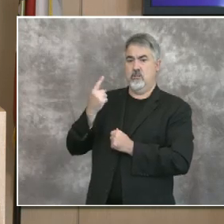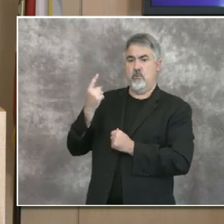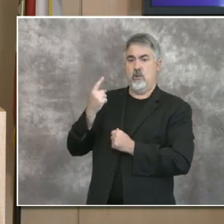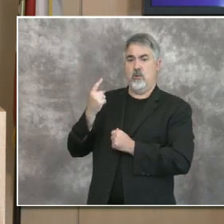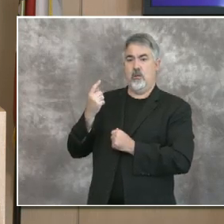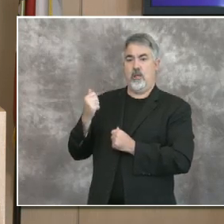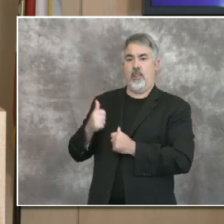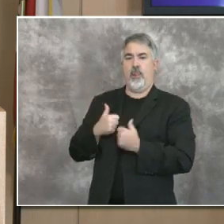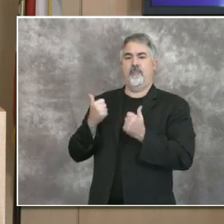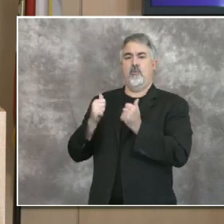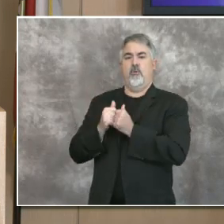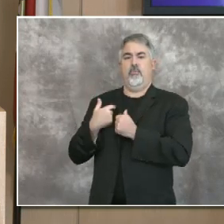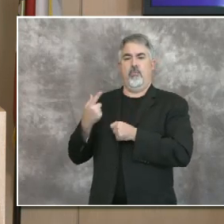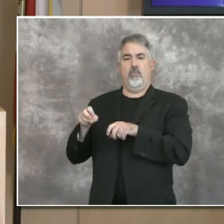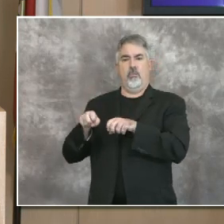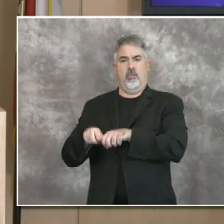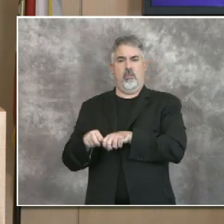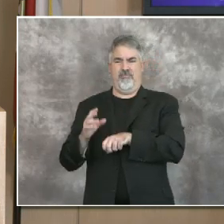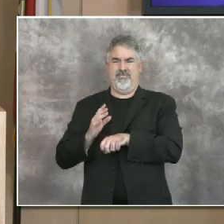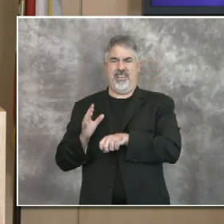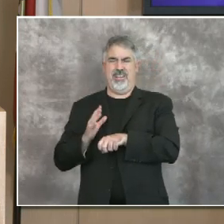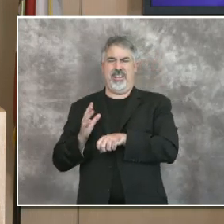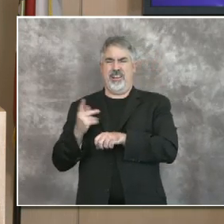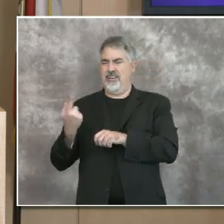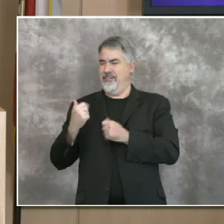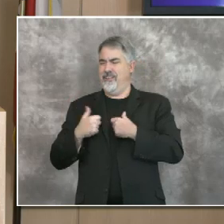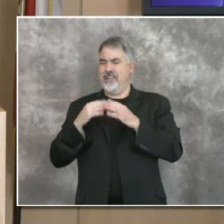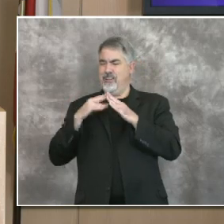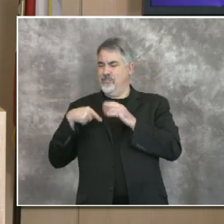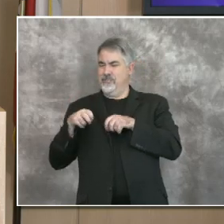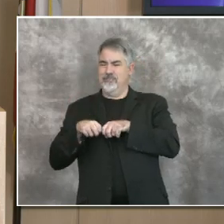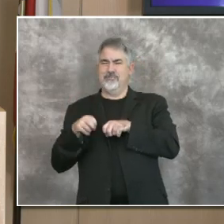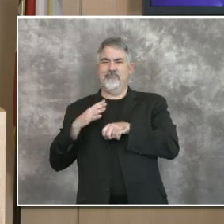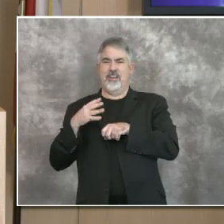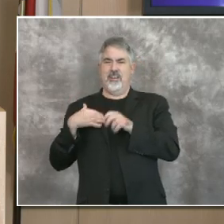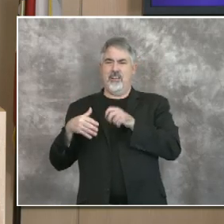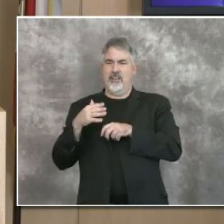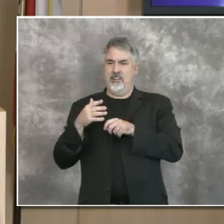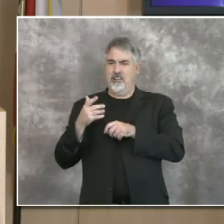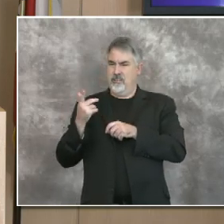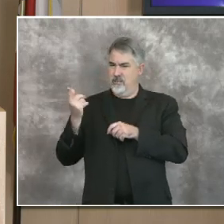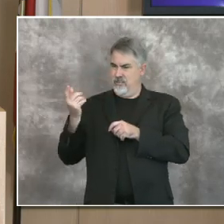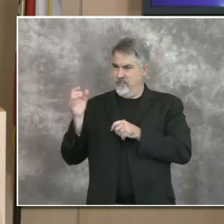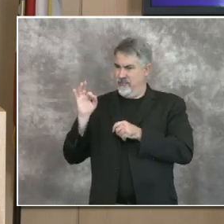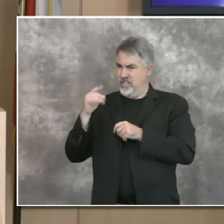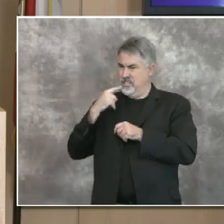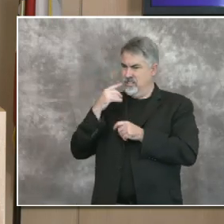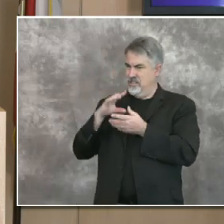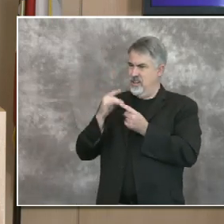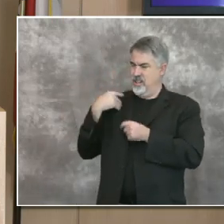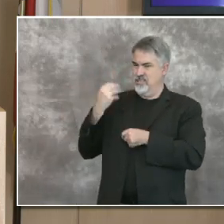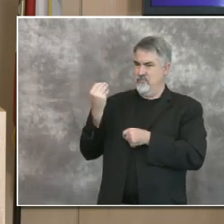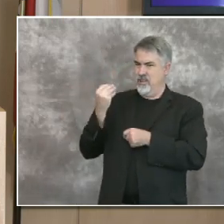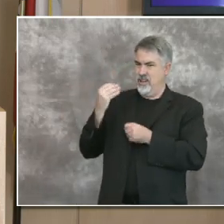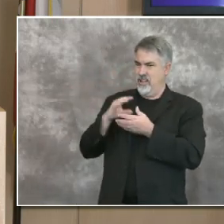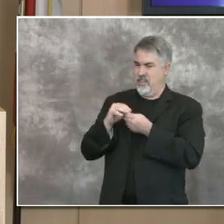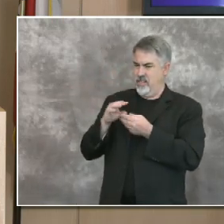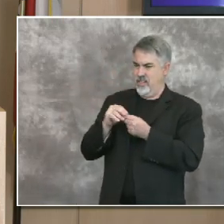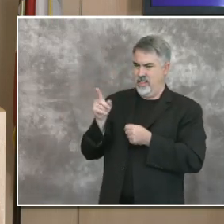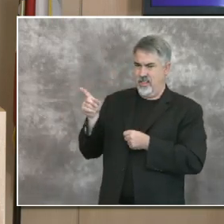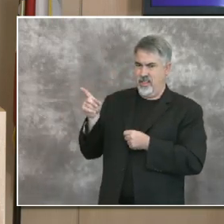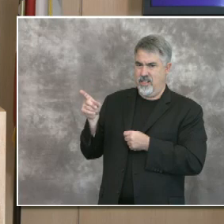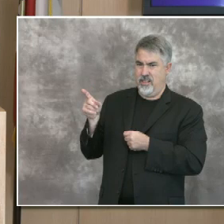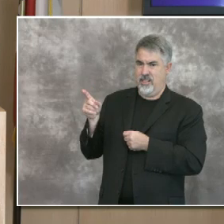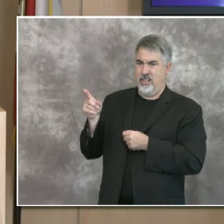that to be a passive activity. But I heard Supervisor Fletcher on Monday say that, or highlight the fact that the countywide rules